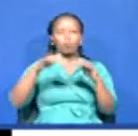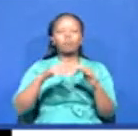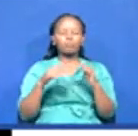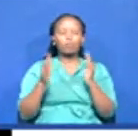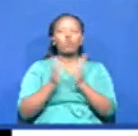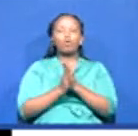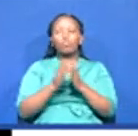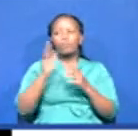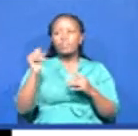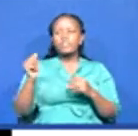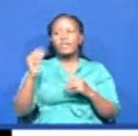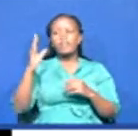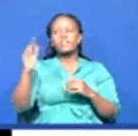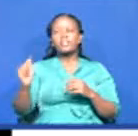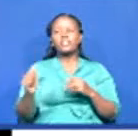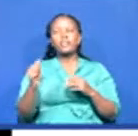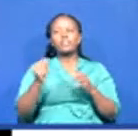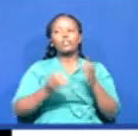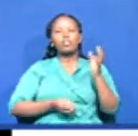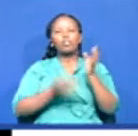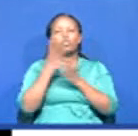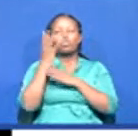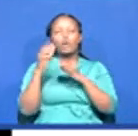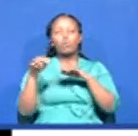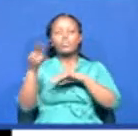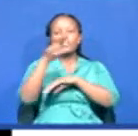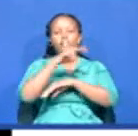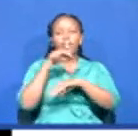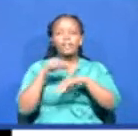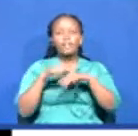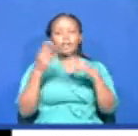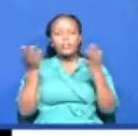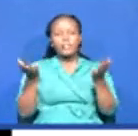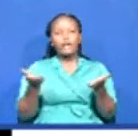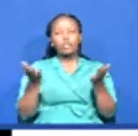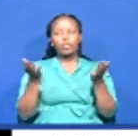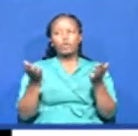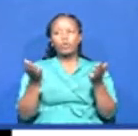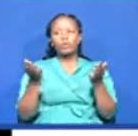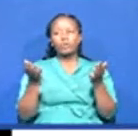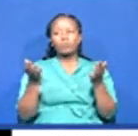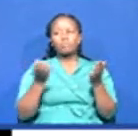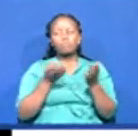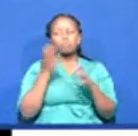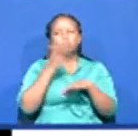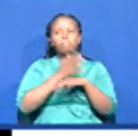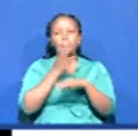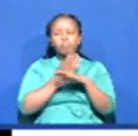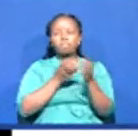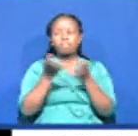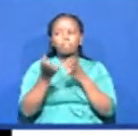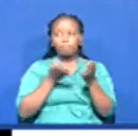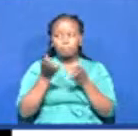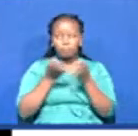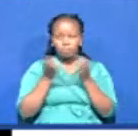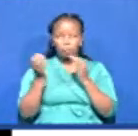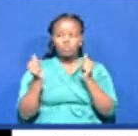launch the National Illicit Trade Observatory, together with the launch